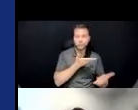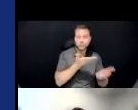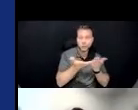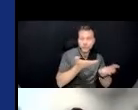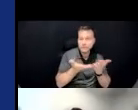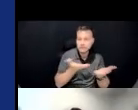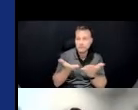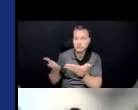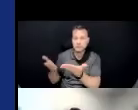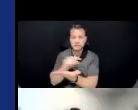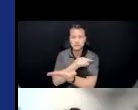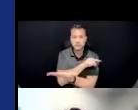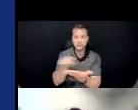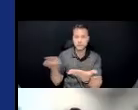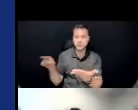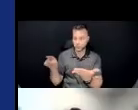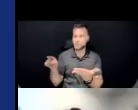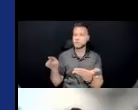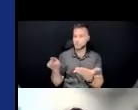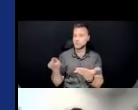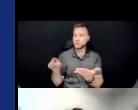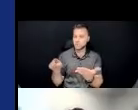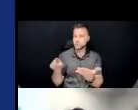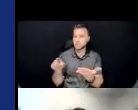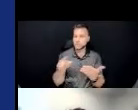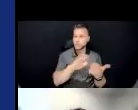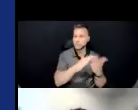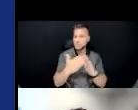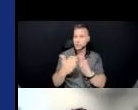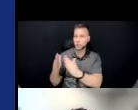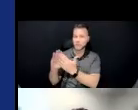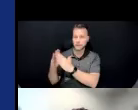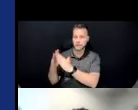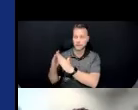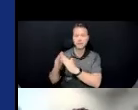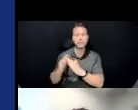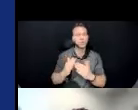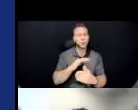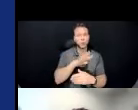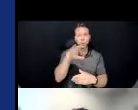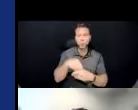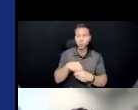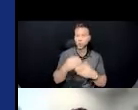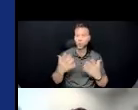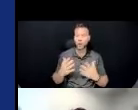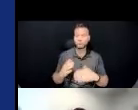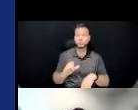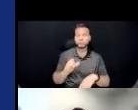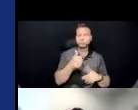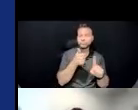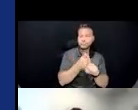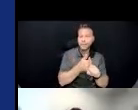them to talk about combining qualitative and quantitative data.